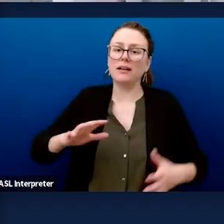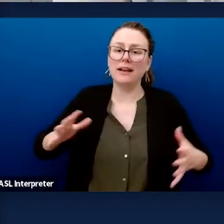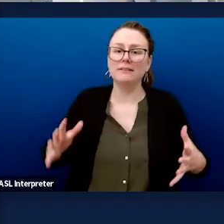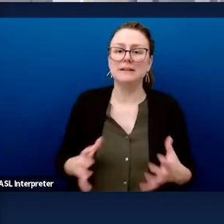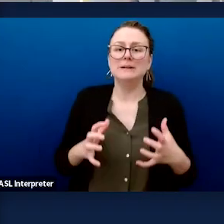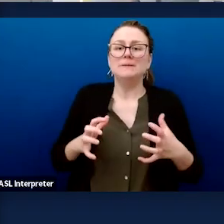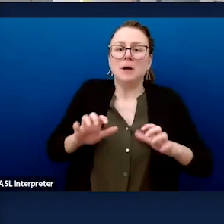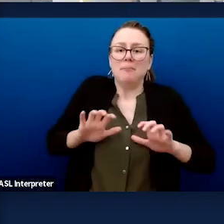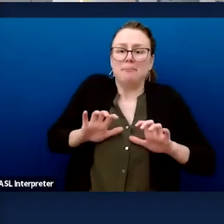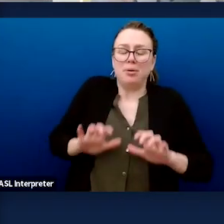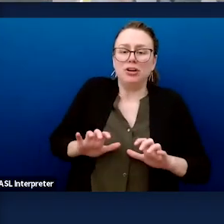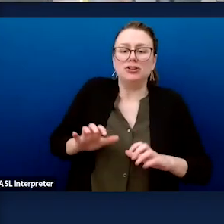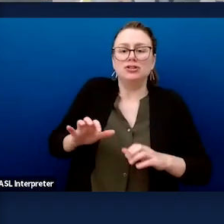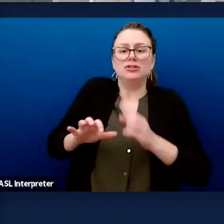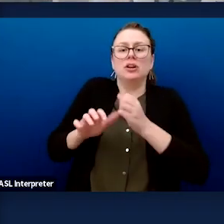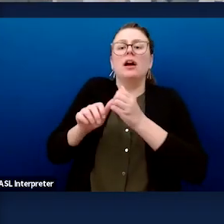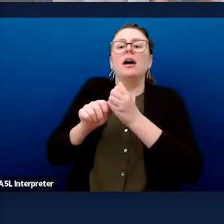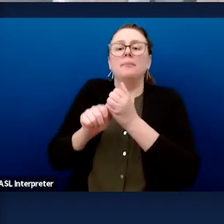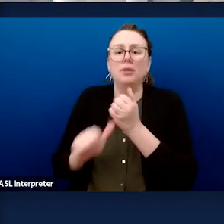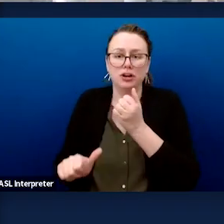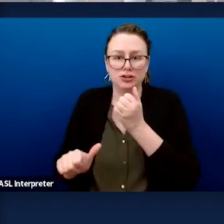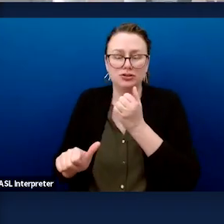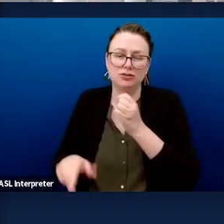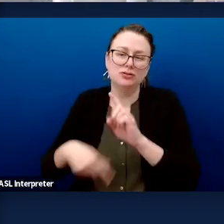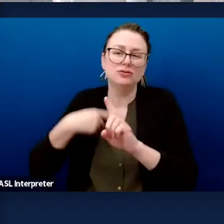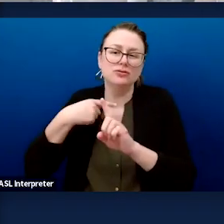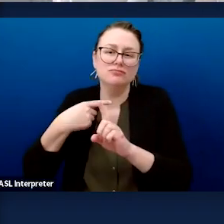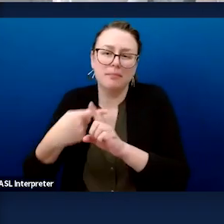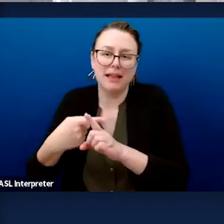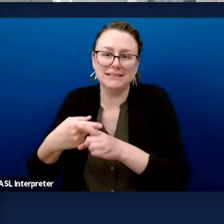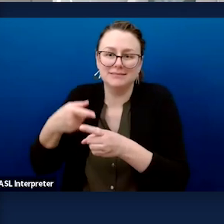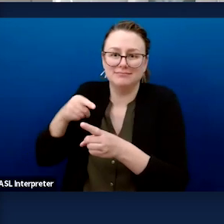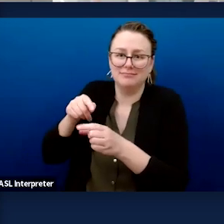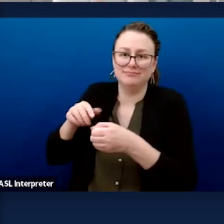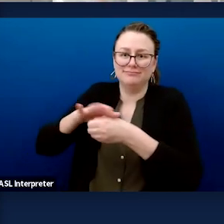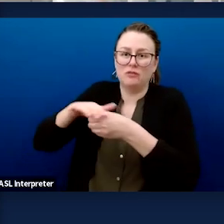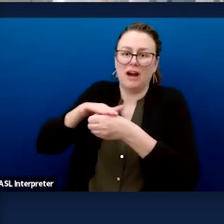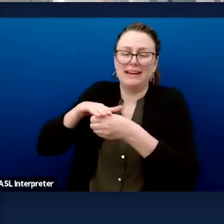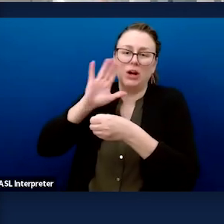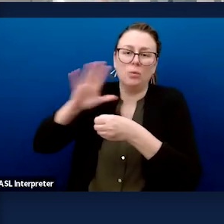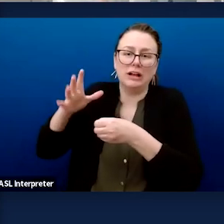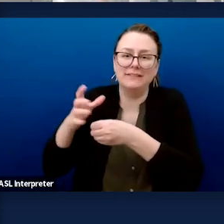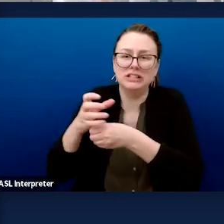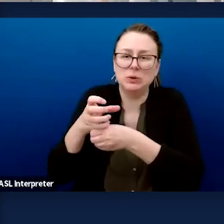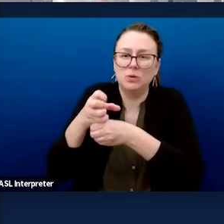stool out, along with the rectal vault squeezing it out. So